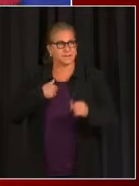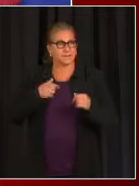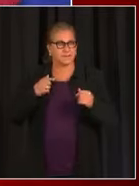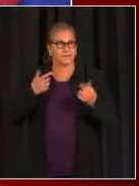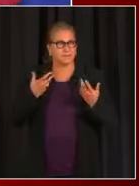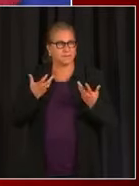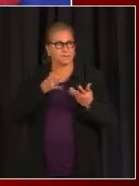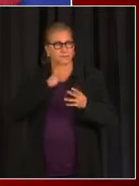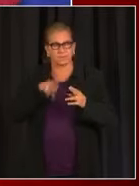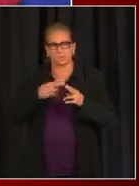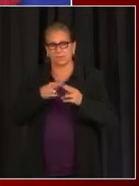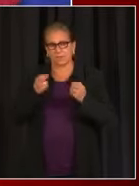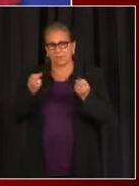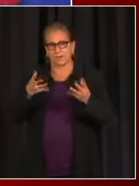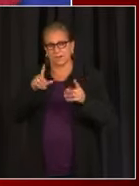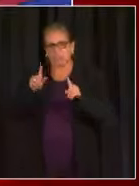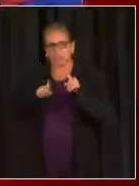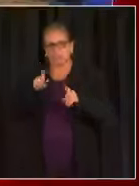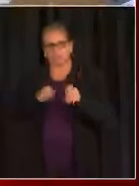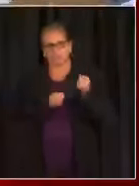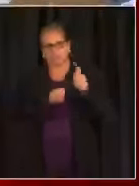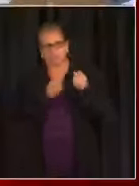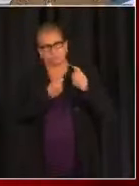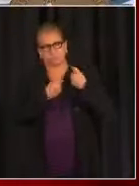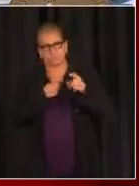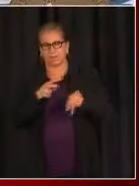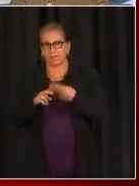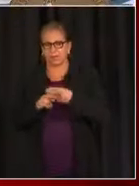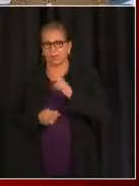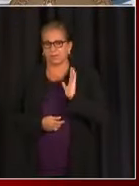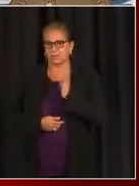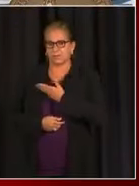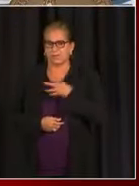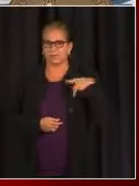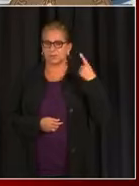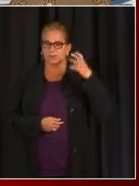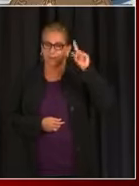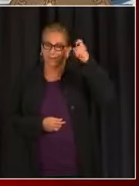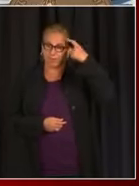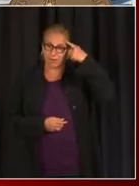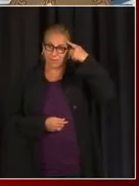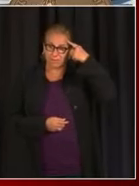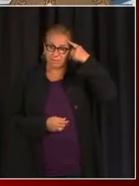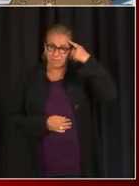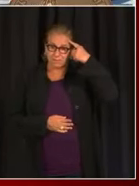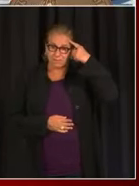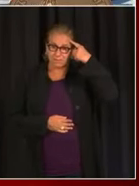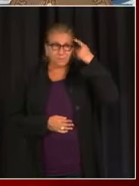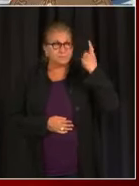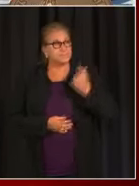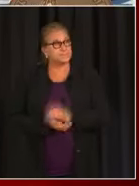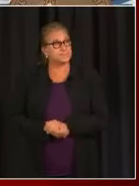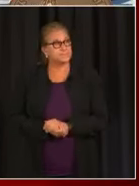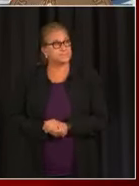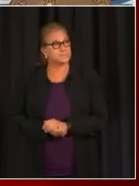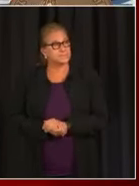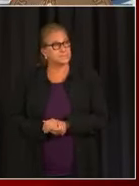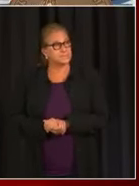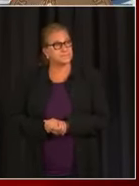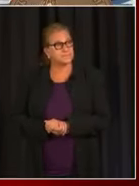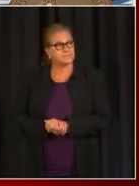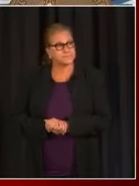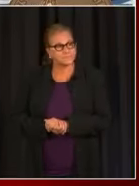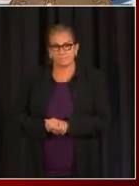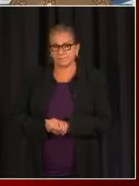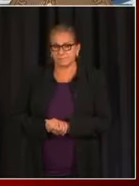about DC government and our requirements at DC government. And I want to be clear